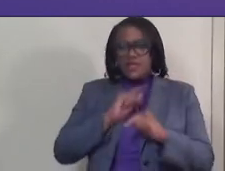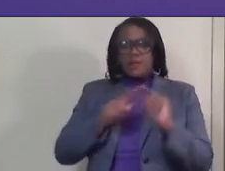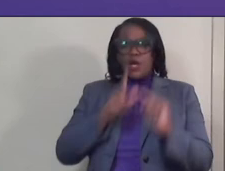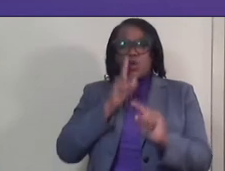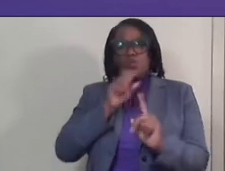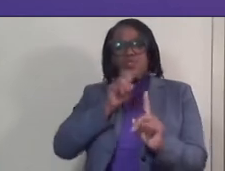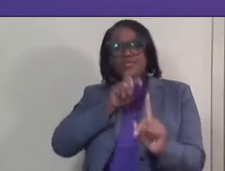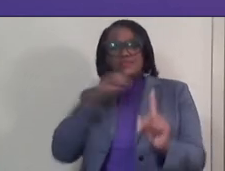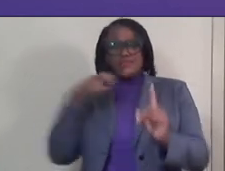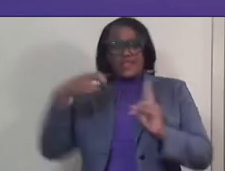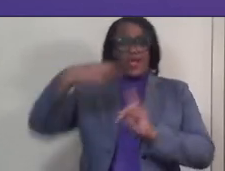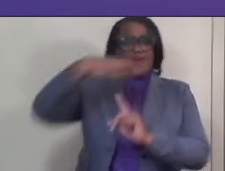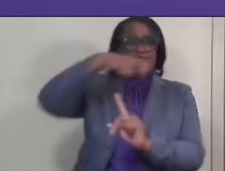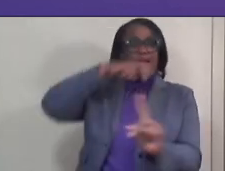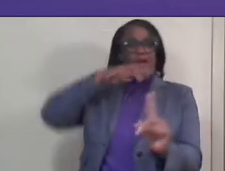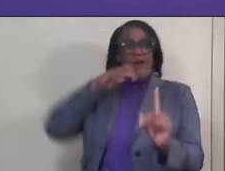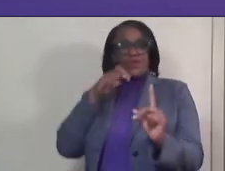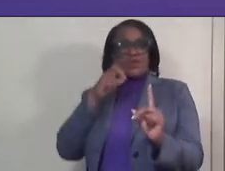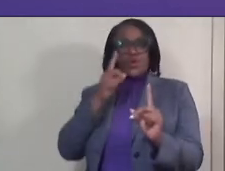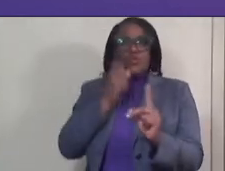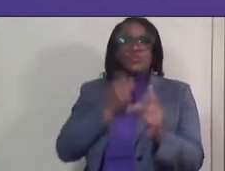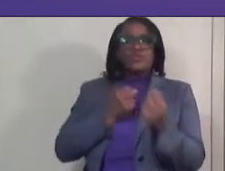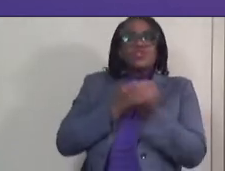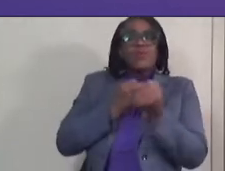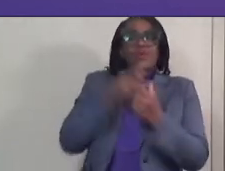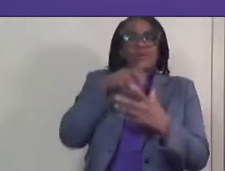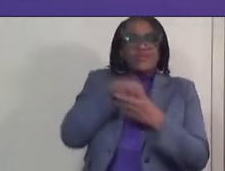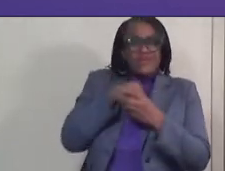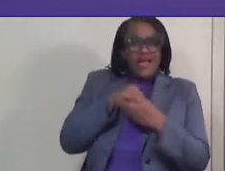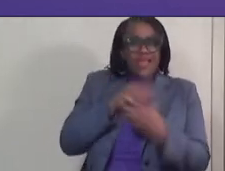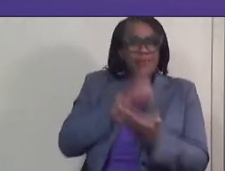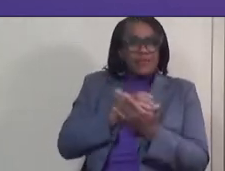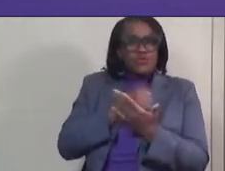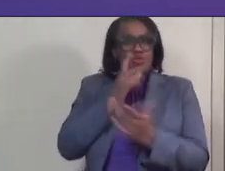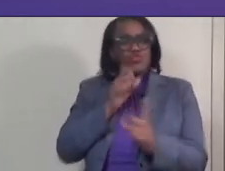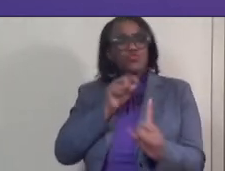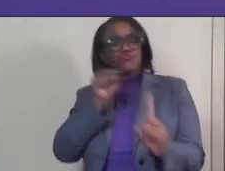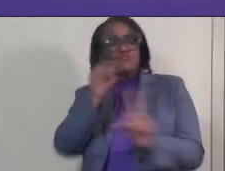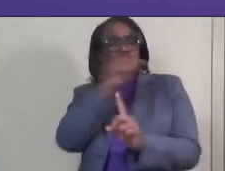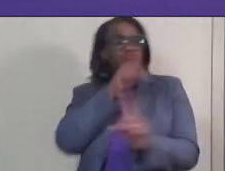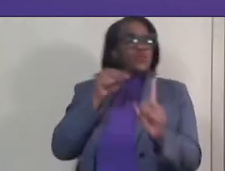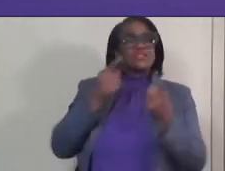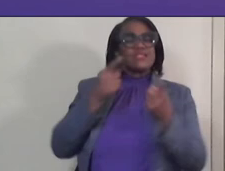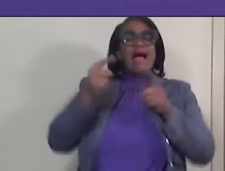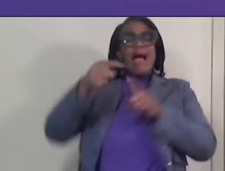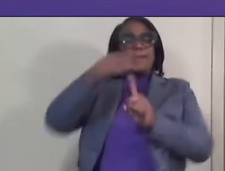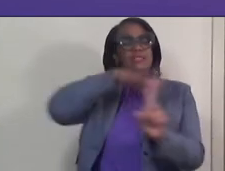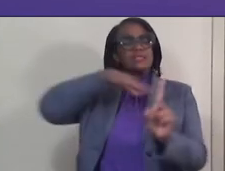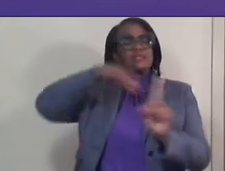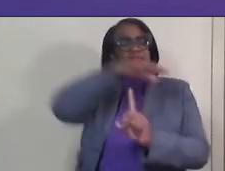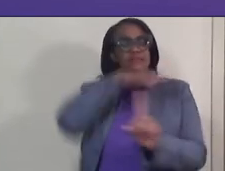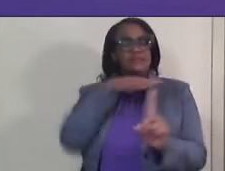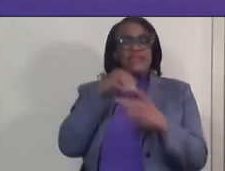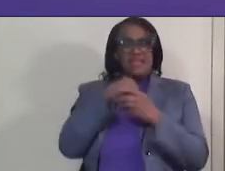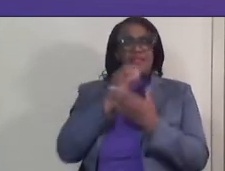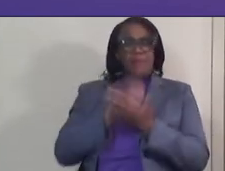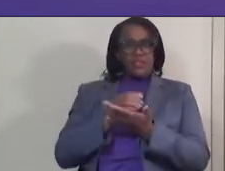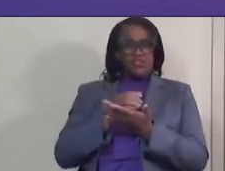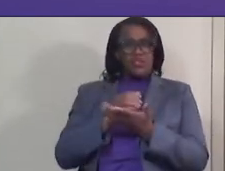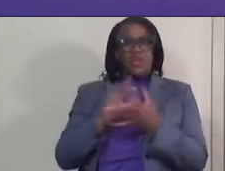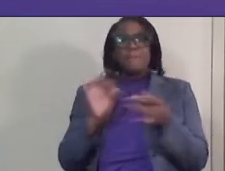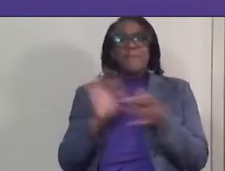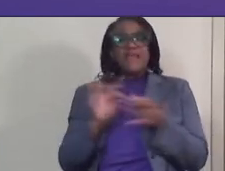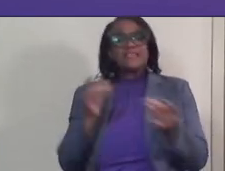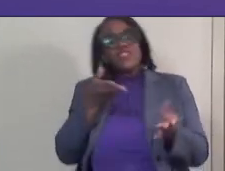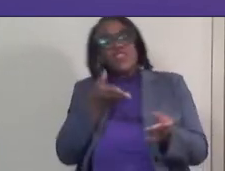around, who's supporting around the frames, and what activities or what messages could we find. So